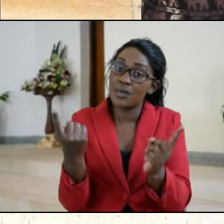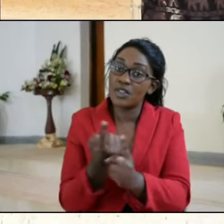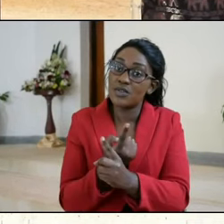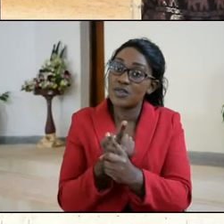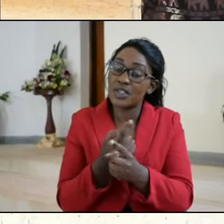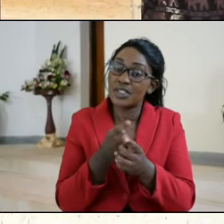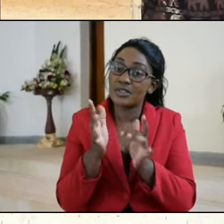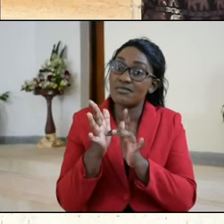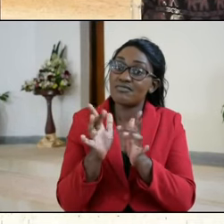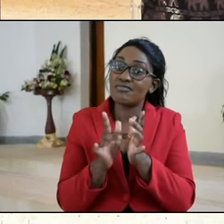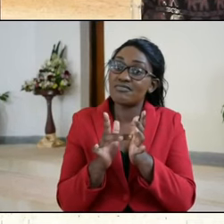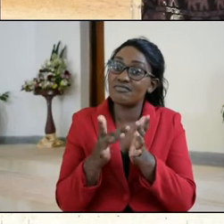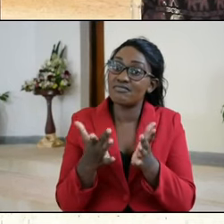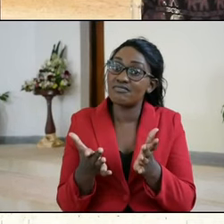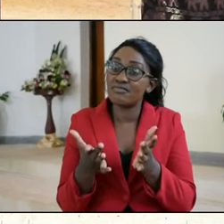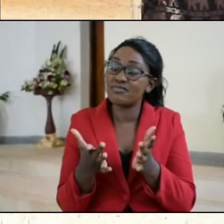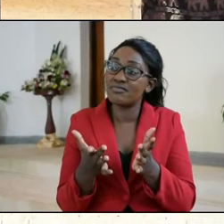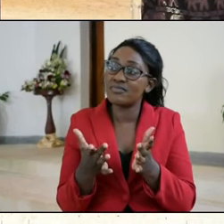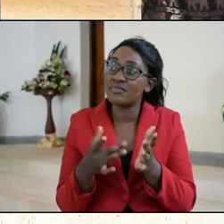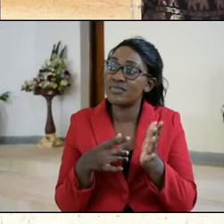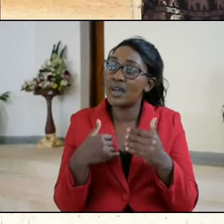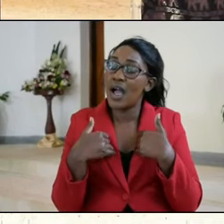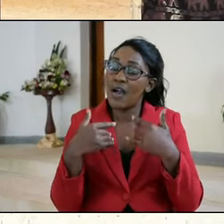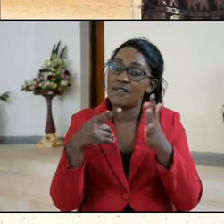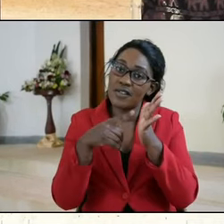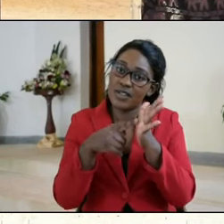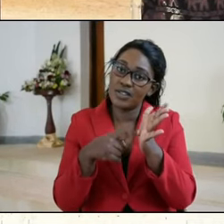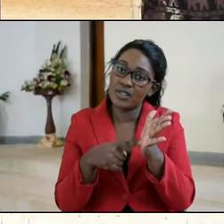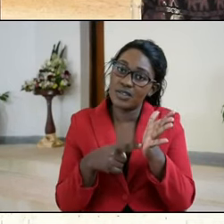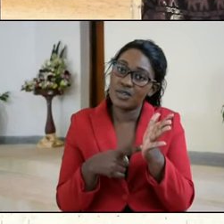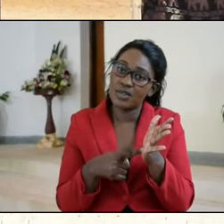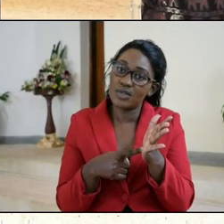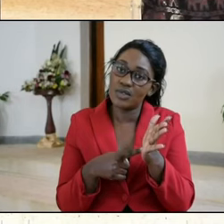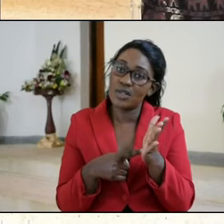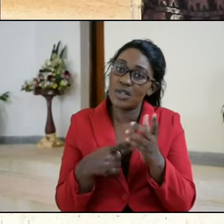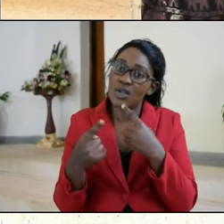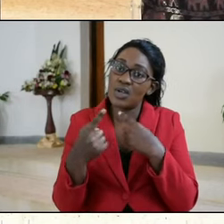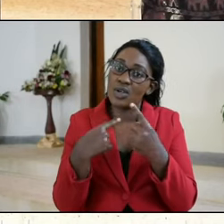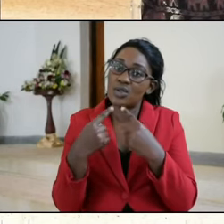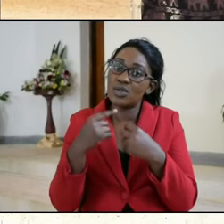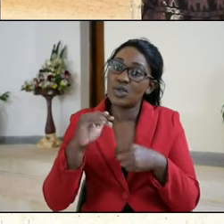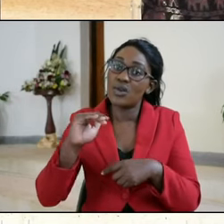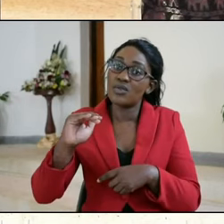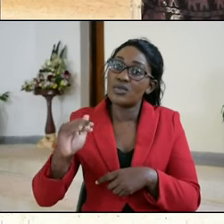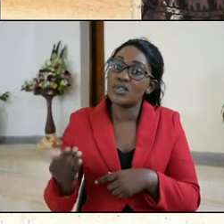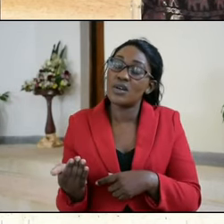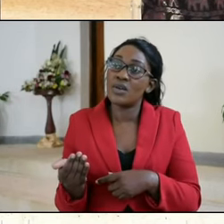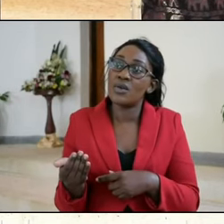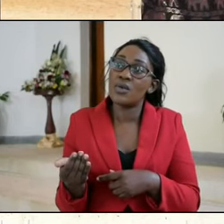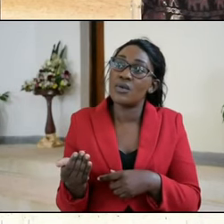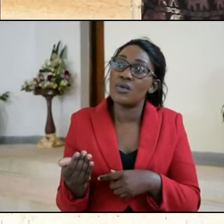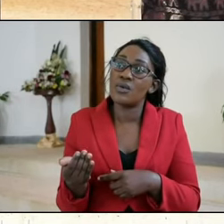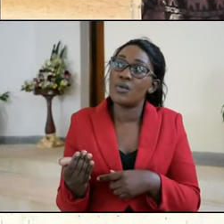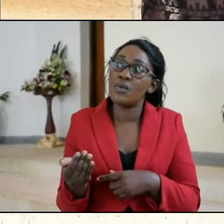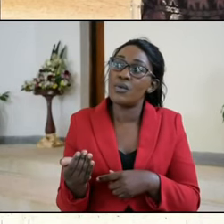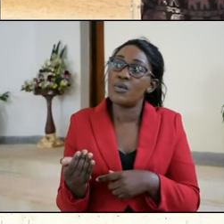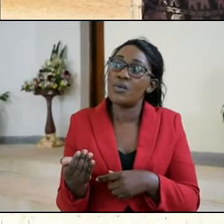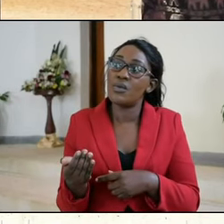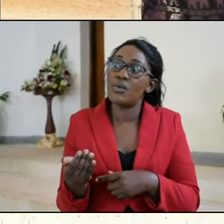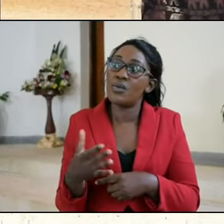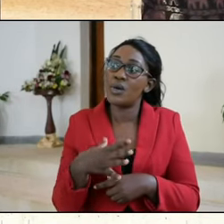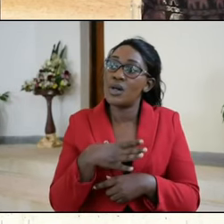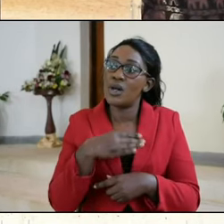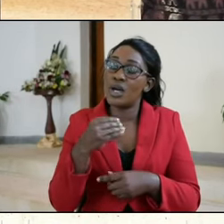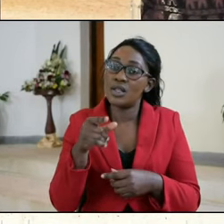to them the issues around, because the talk of town was about the crucified master. And